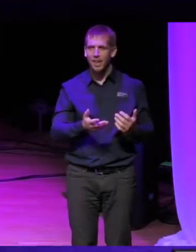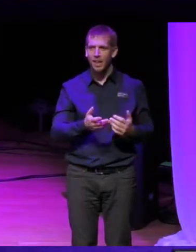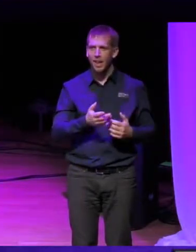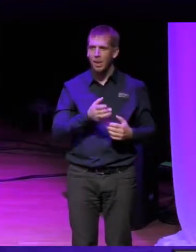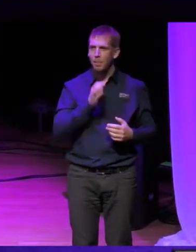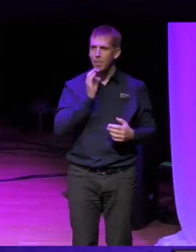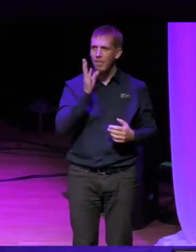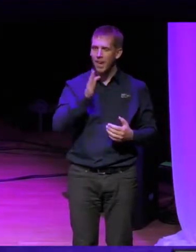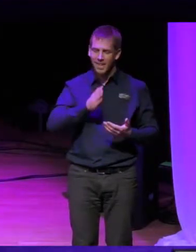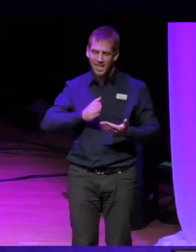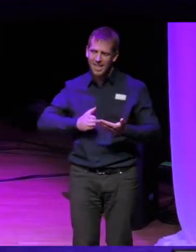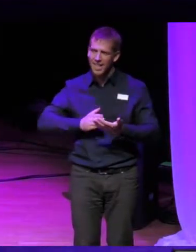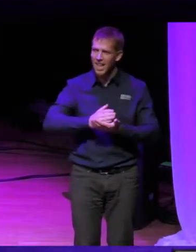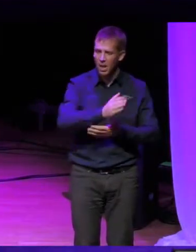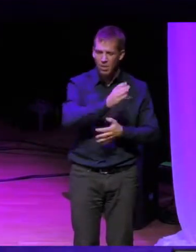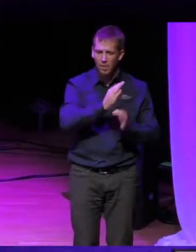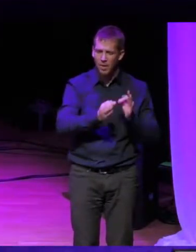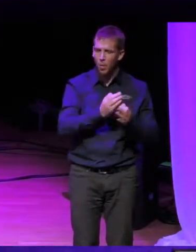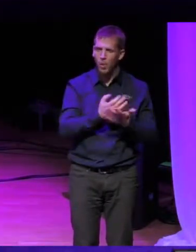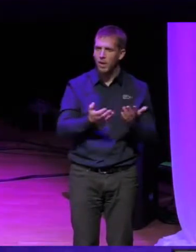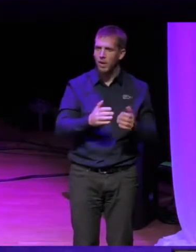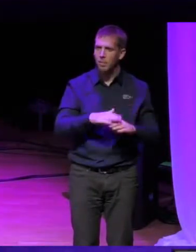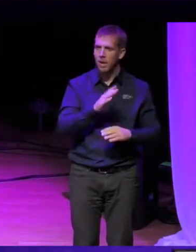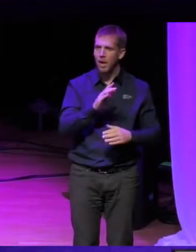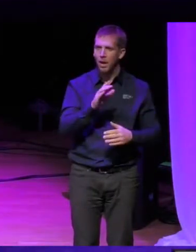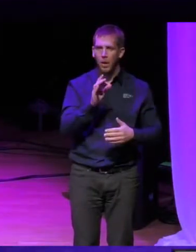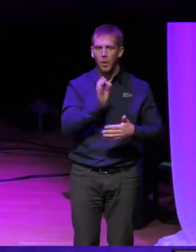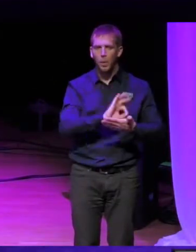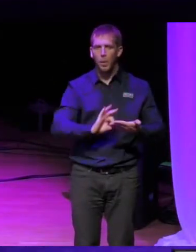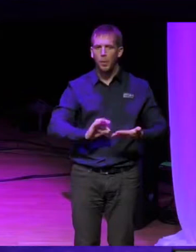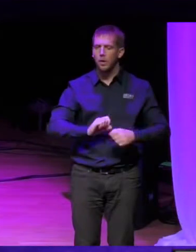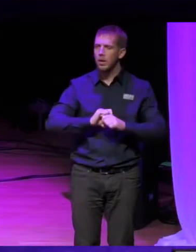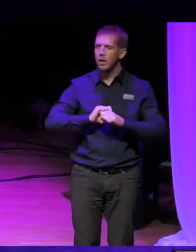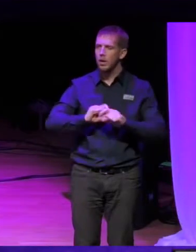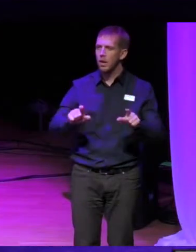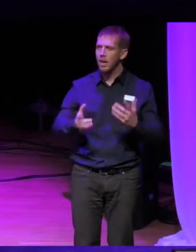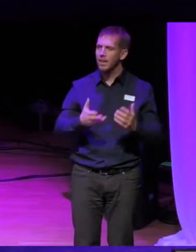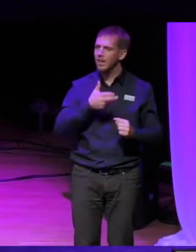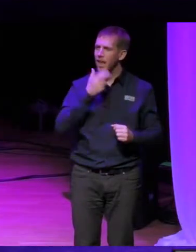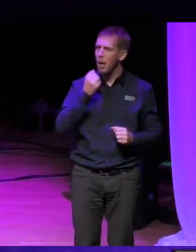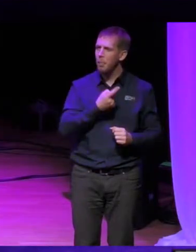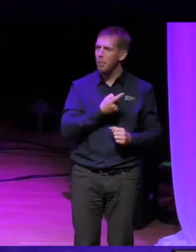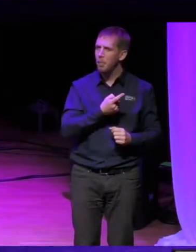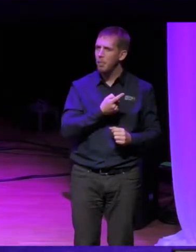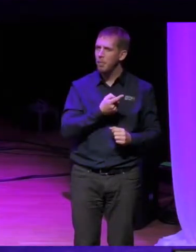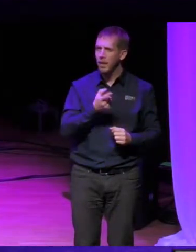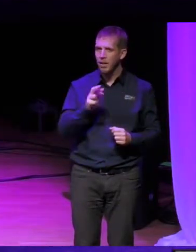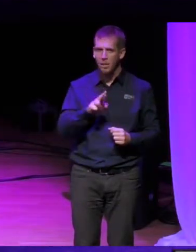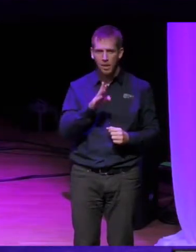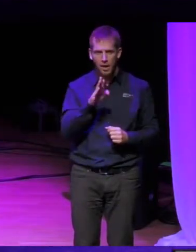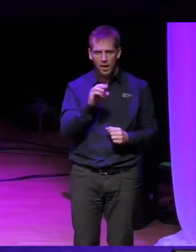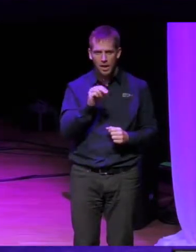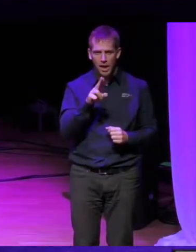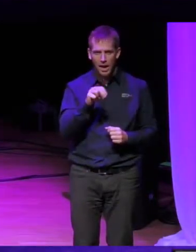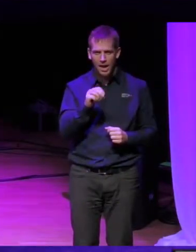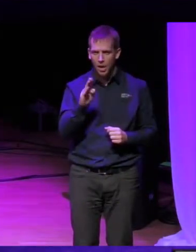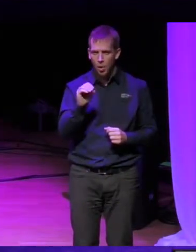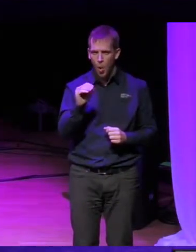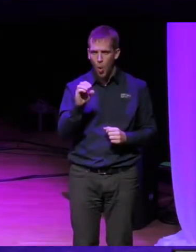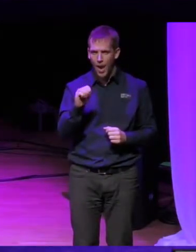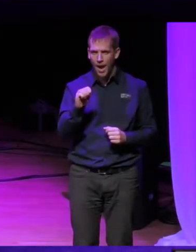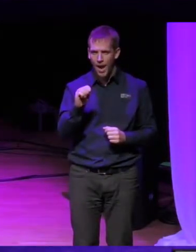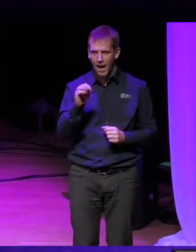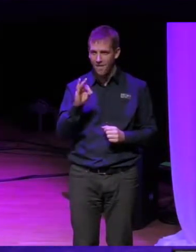whatever, but also something that seems to be. So with the Jane Doe case, for example,